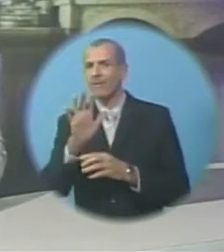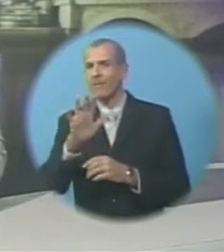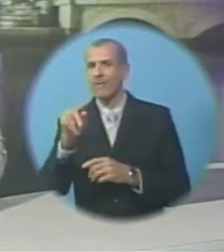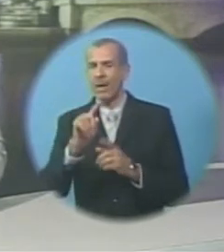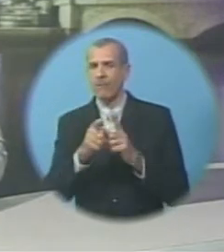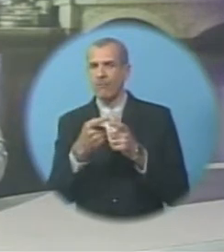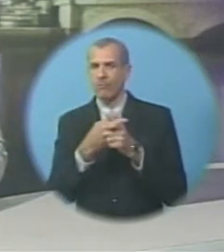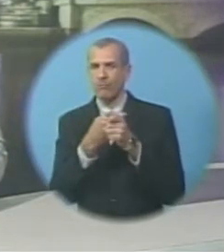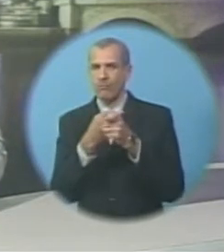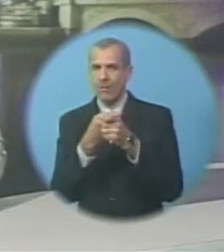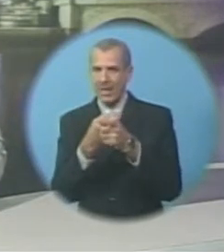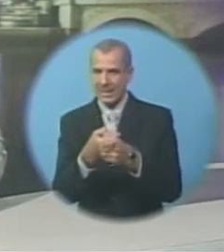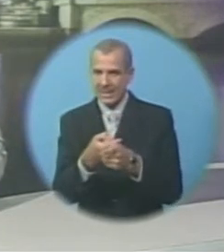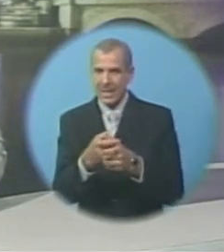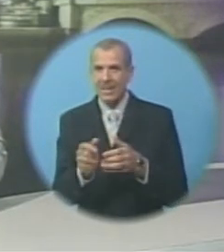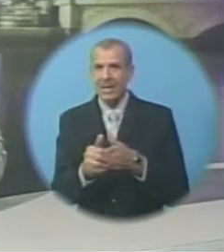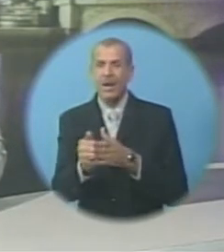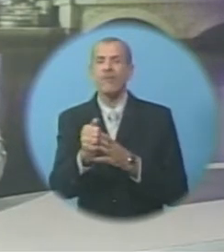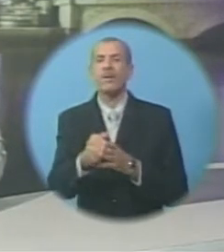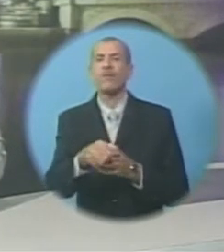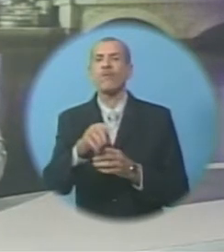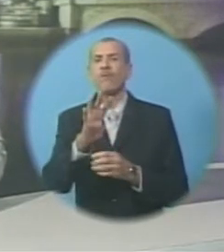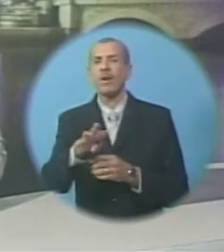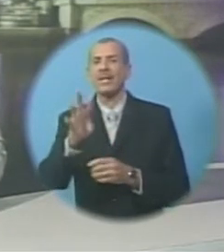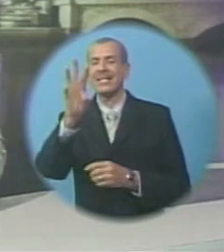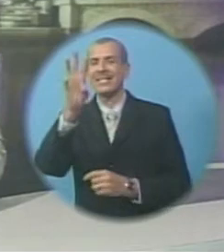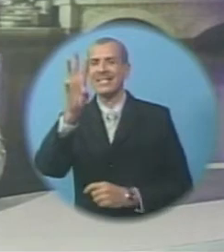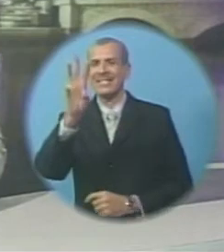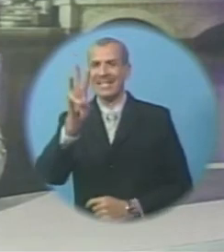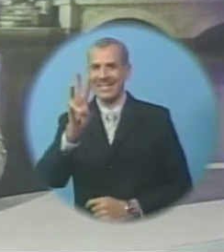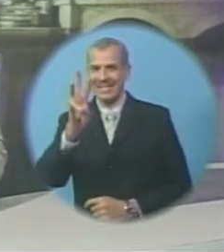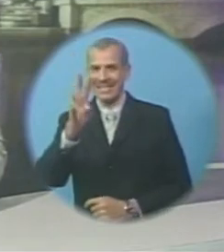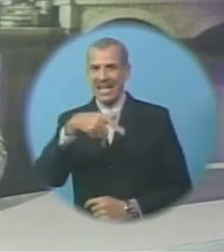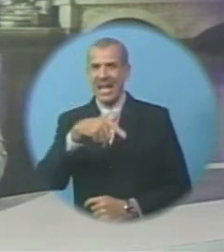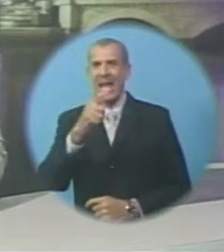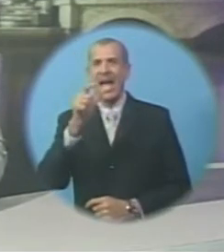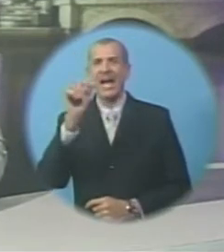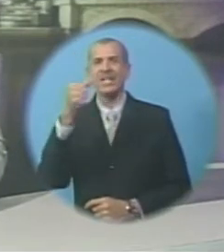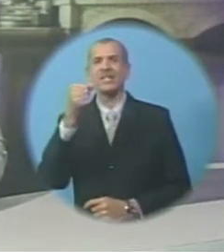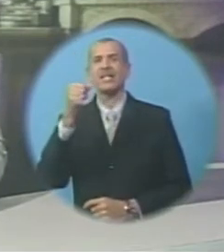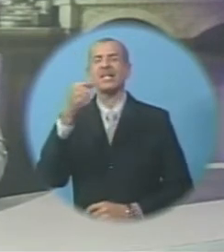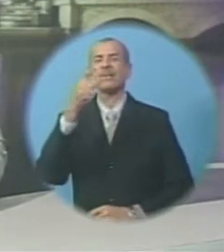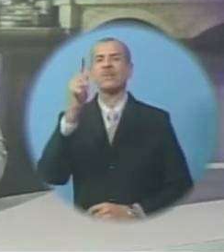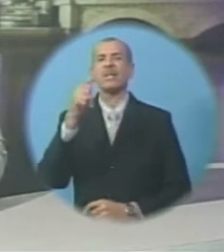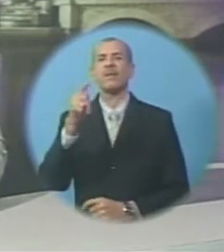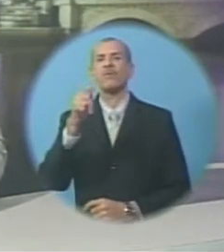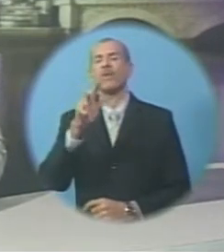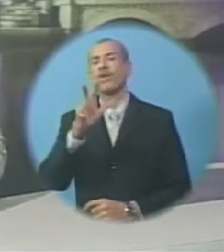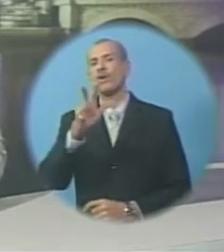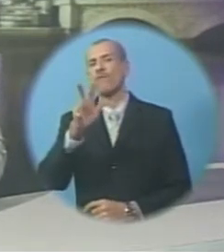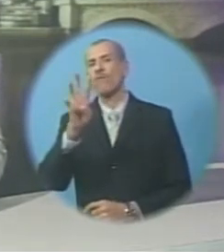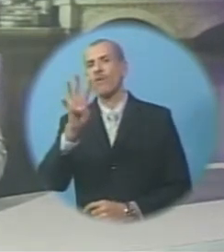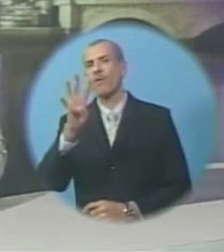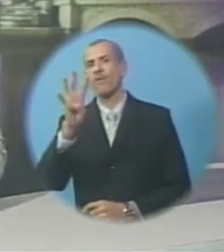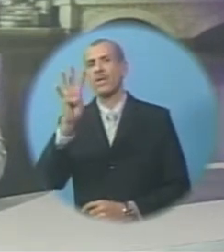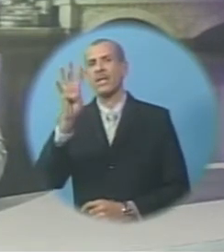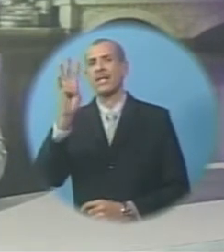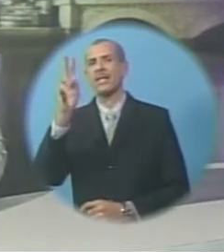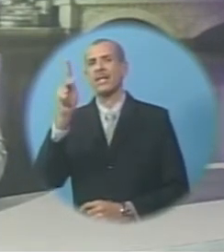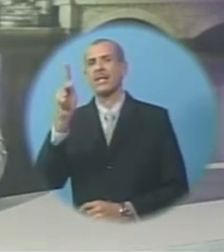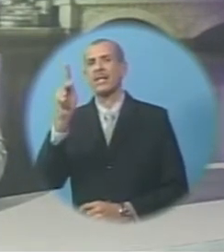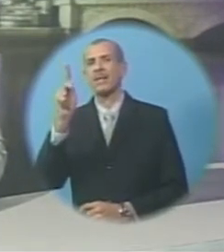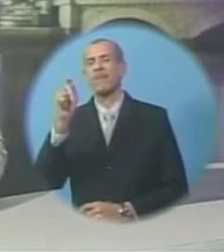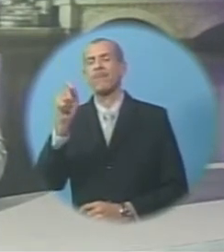runs. They were led by a knock of 46 from Vishal Singh. Gudakesh Motakanai chipped in with 34, with